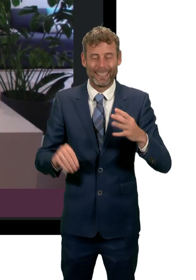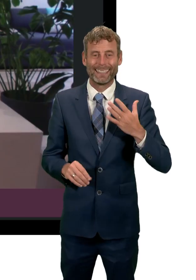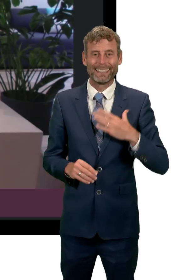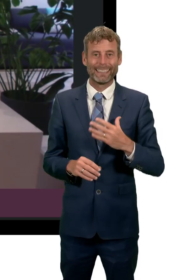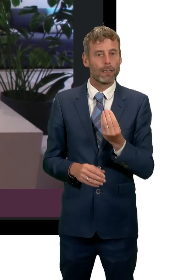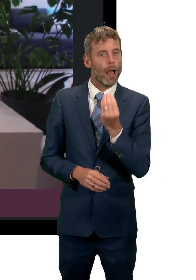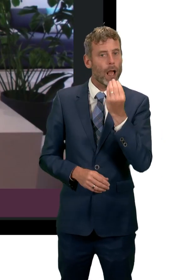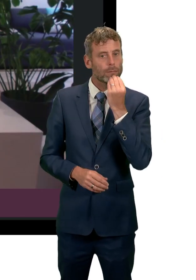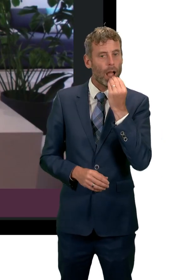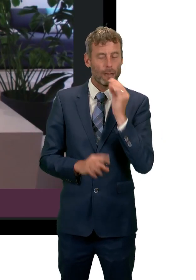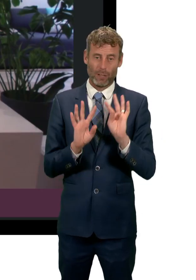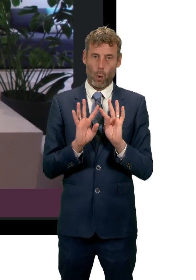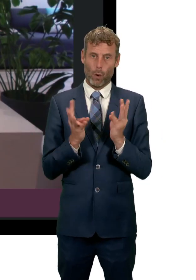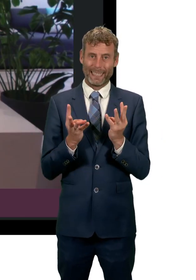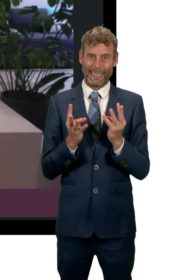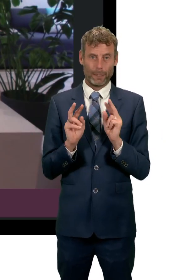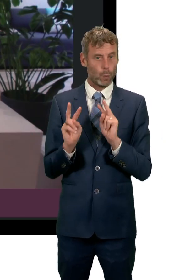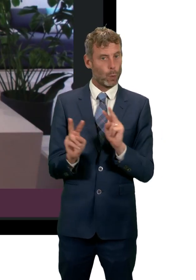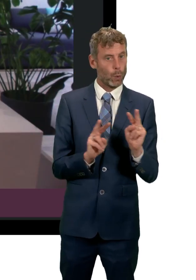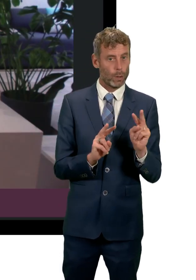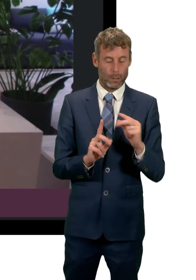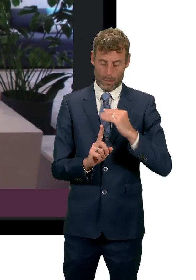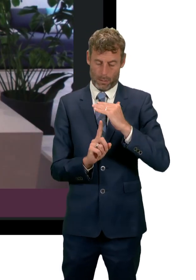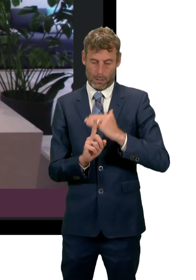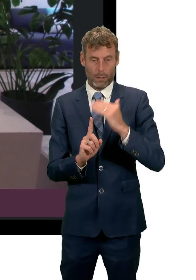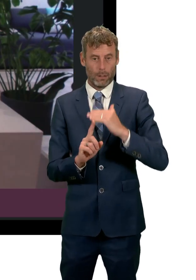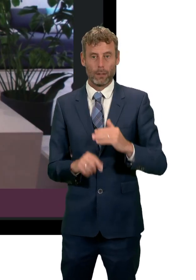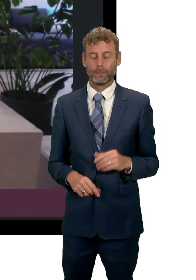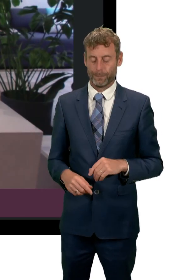and then the 4th is interests.